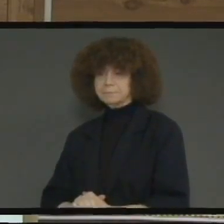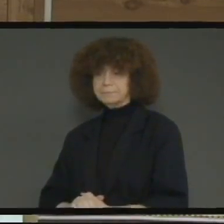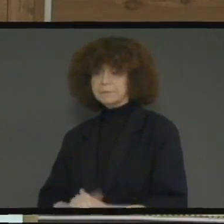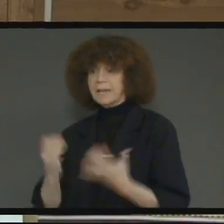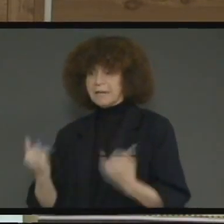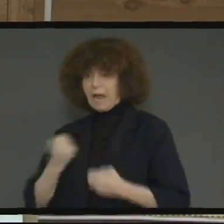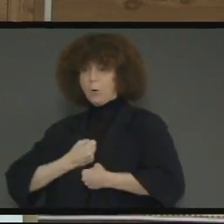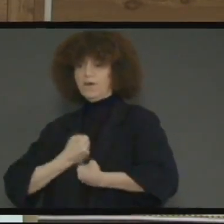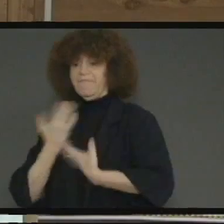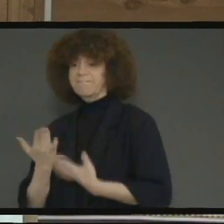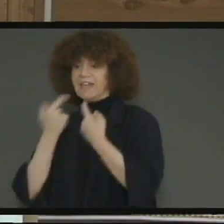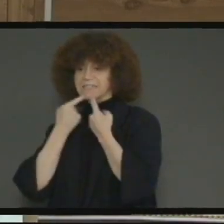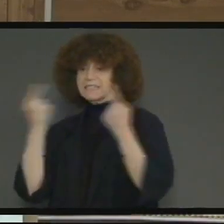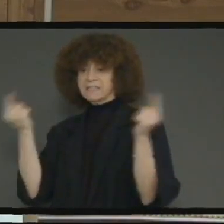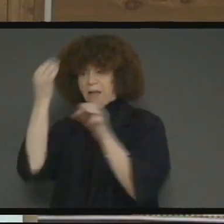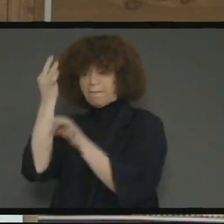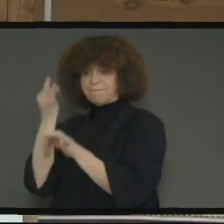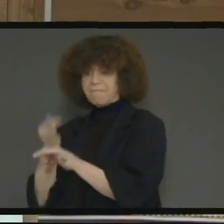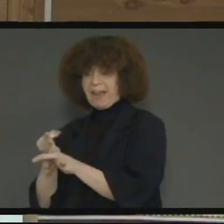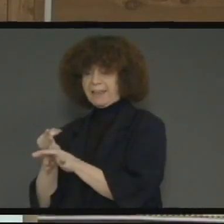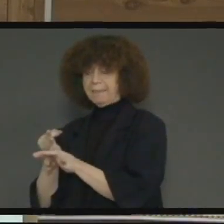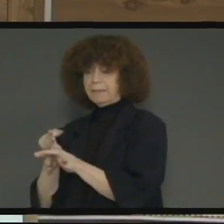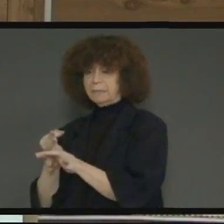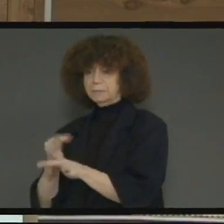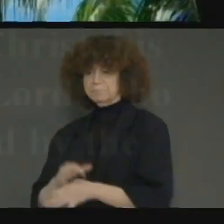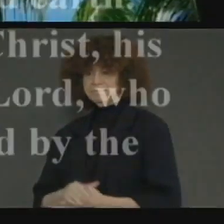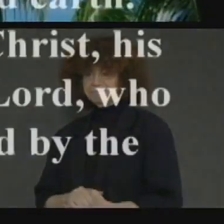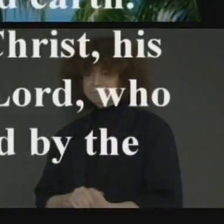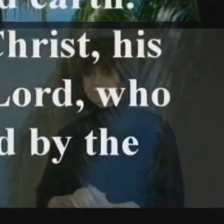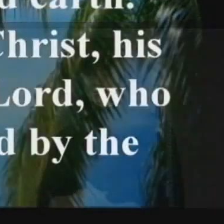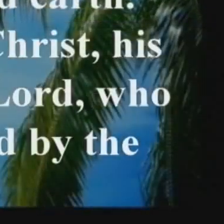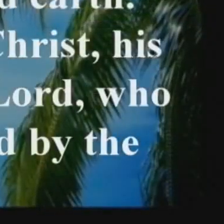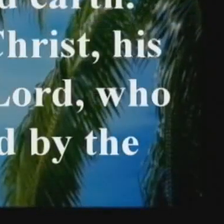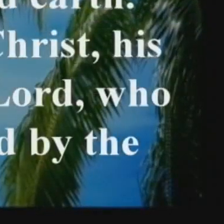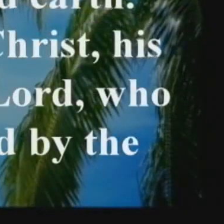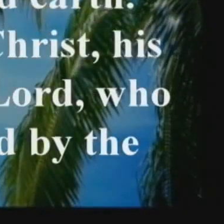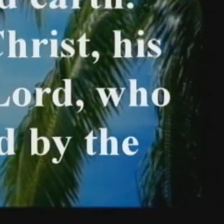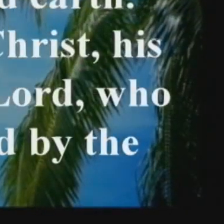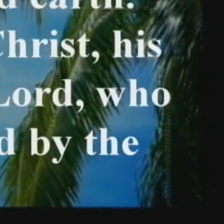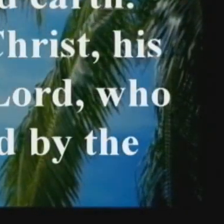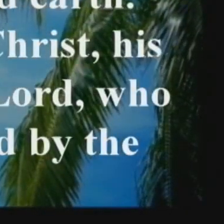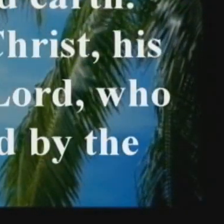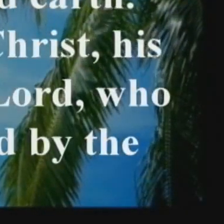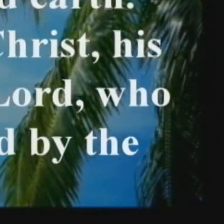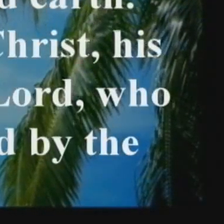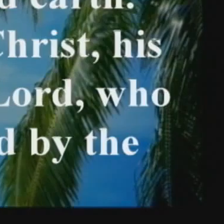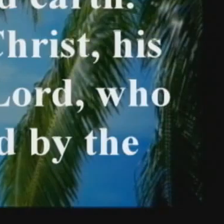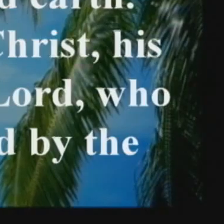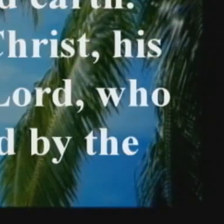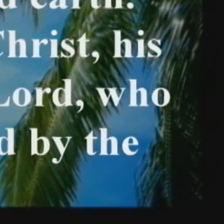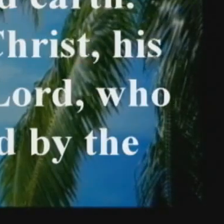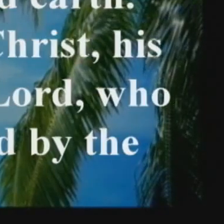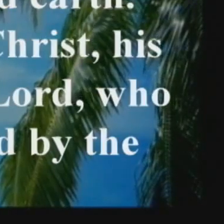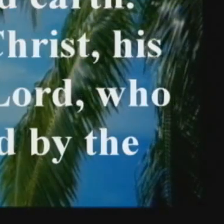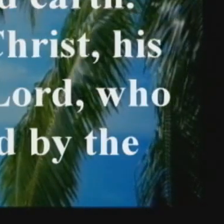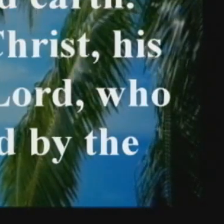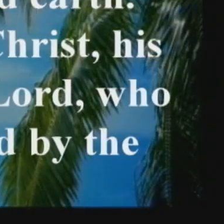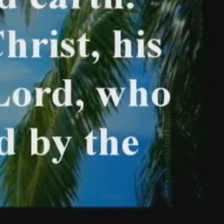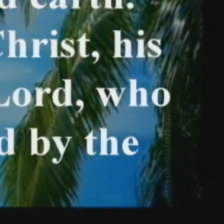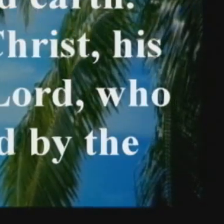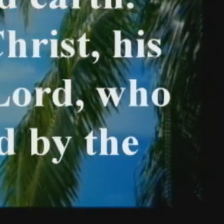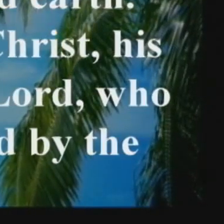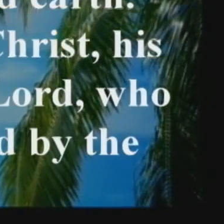Then he appeared to more than 500 brothers at one time, most of whom are still alive, though some have fallen